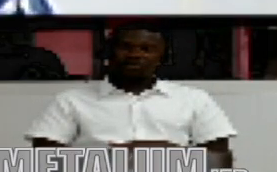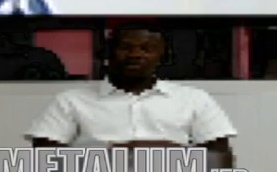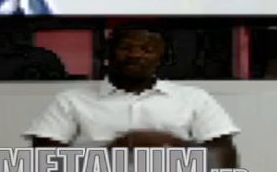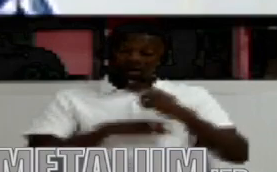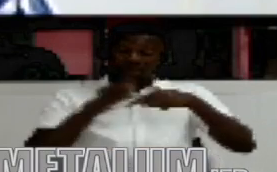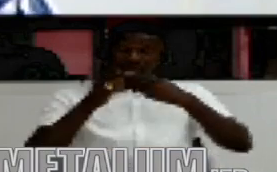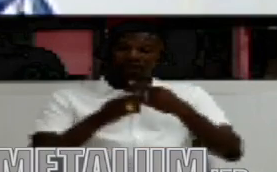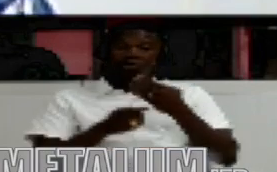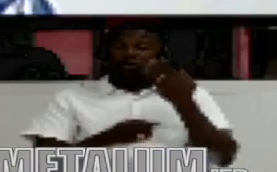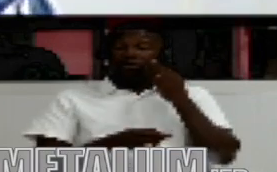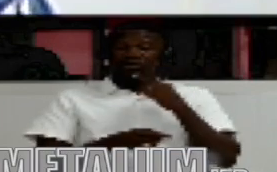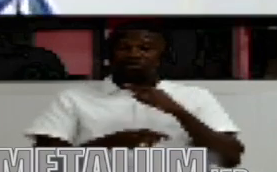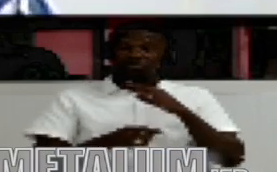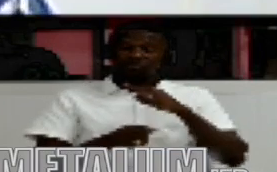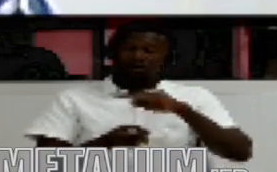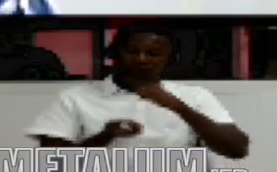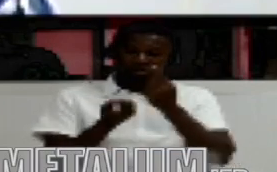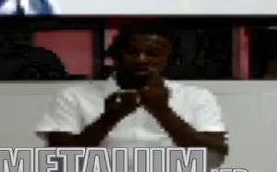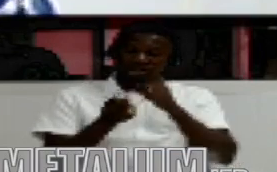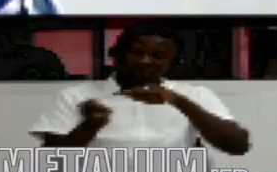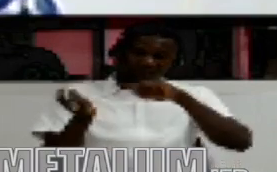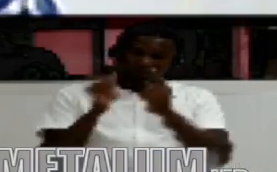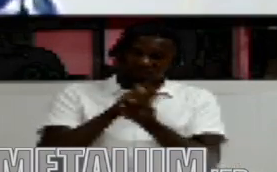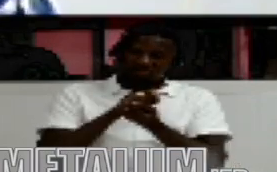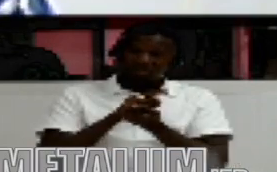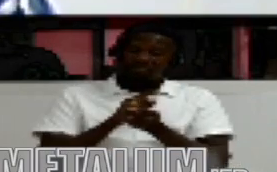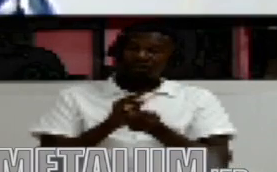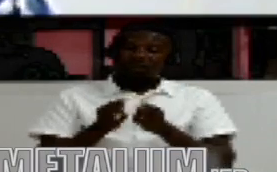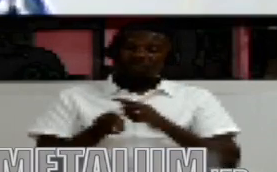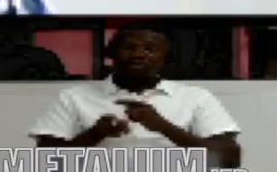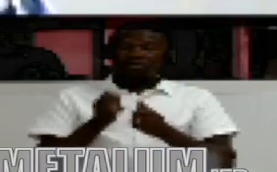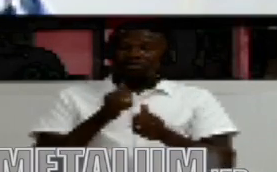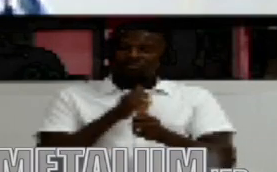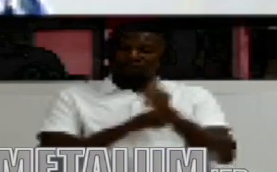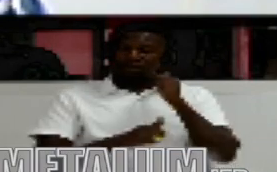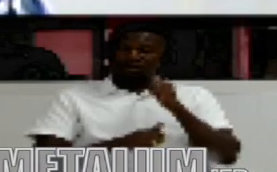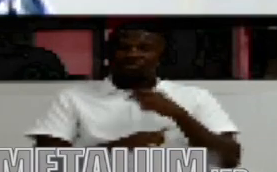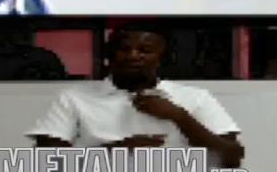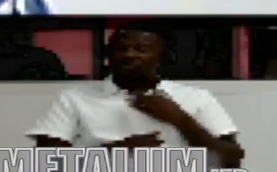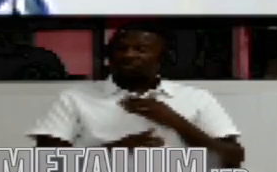changed, we came back, and since then we have been pushing.